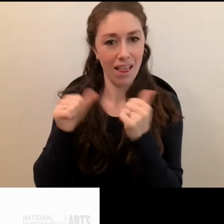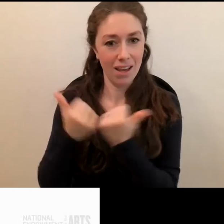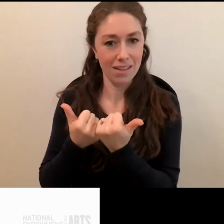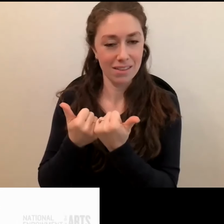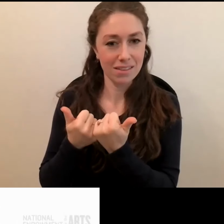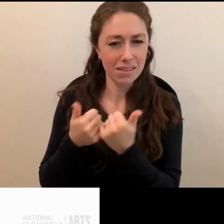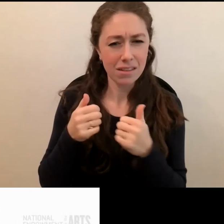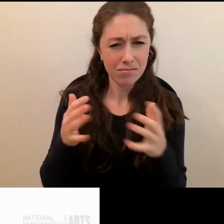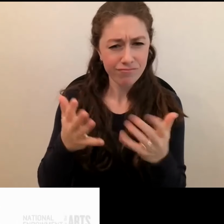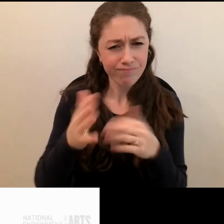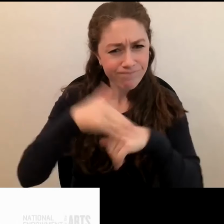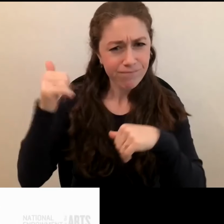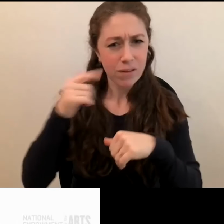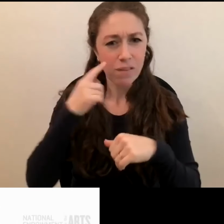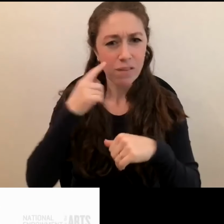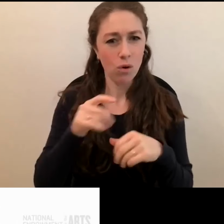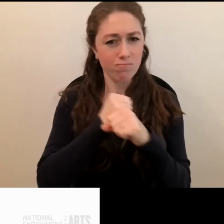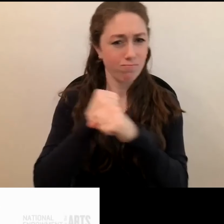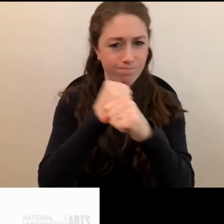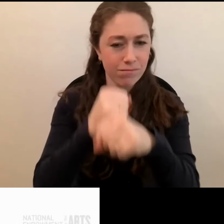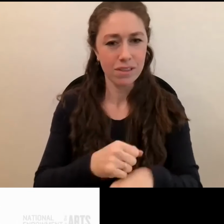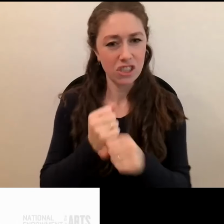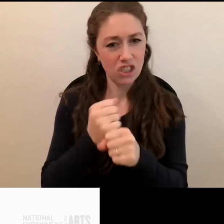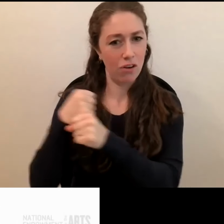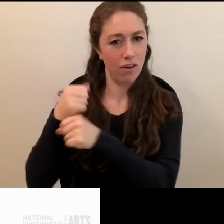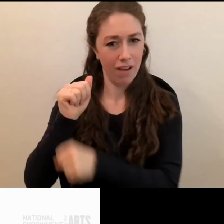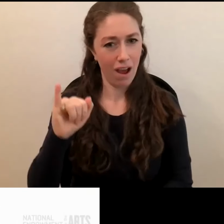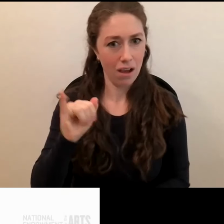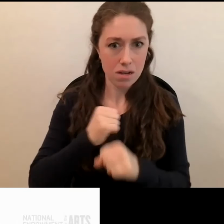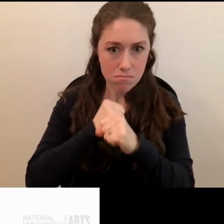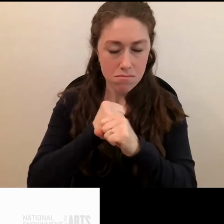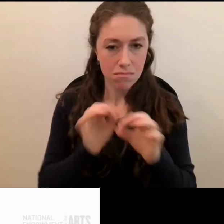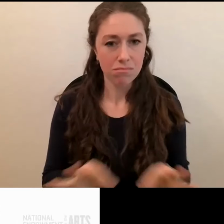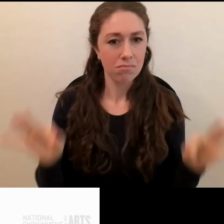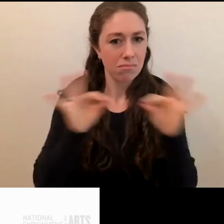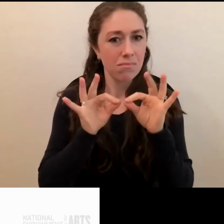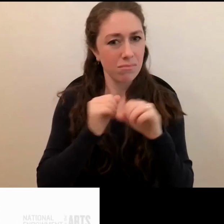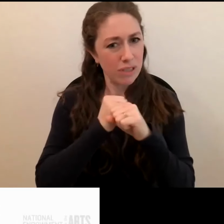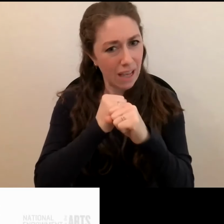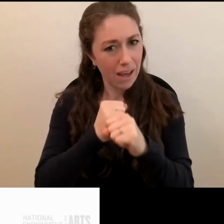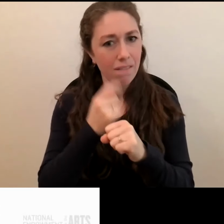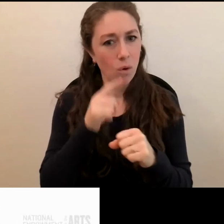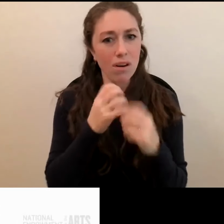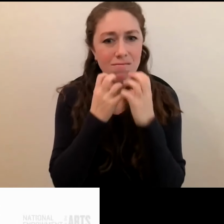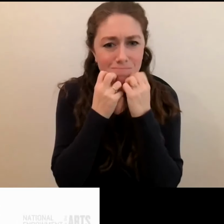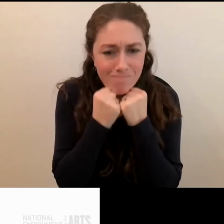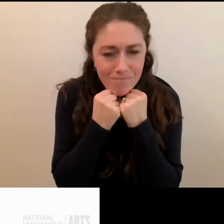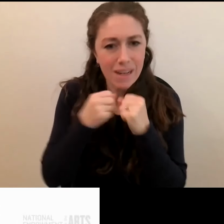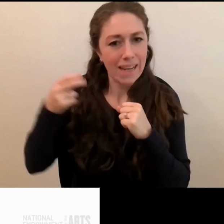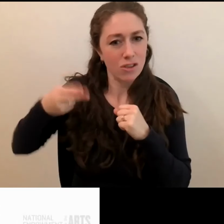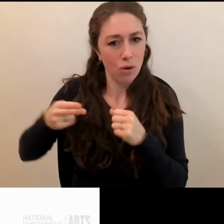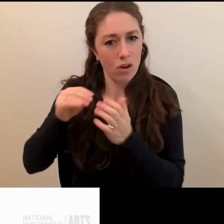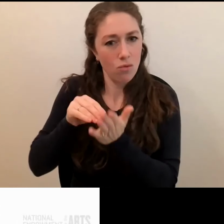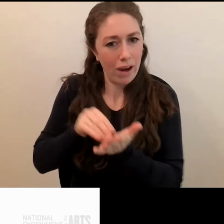around generative AI as a precautionary measure to protect the authenticity of historical records.